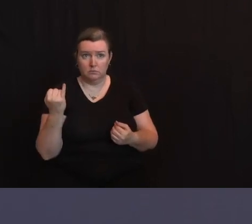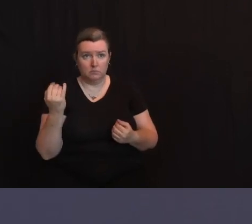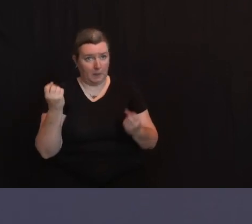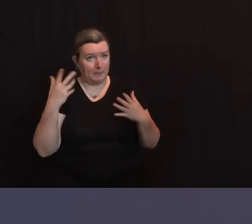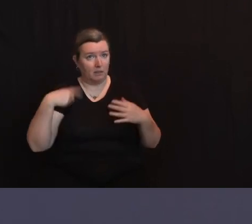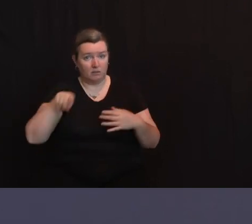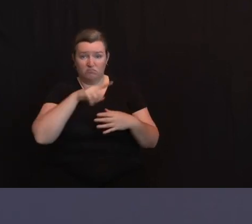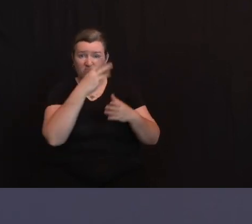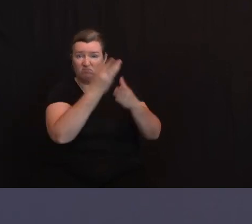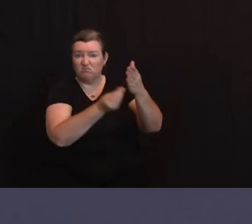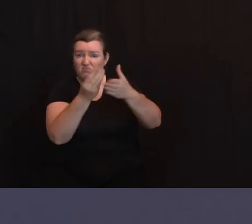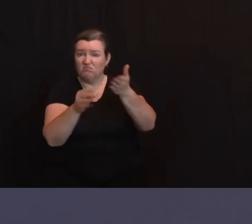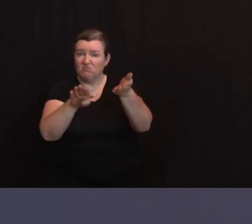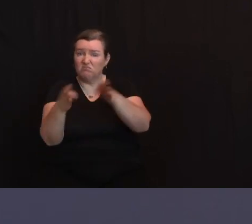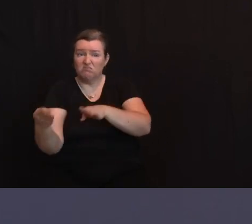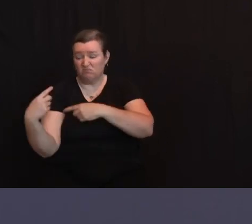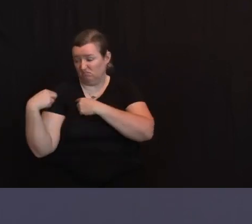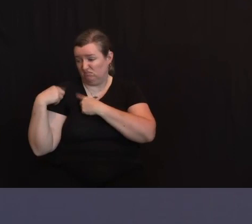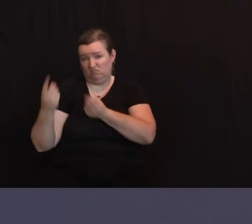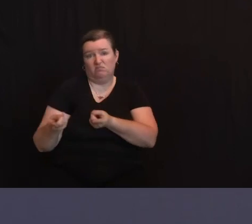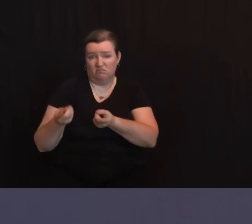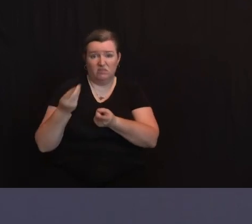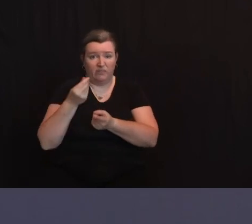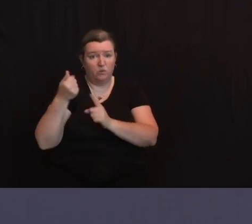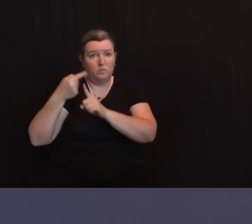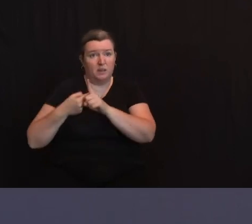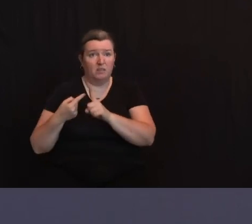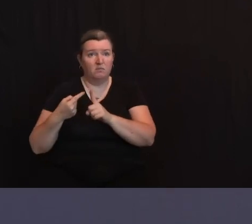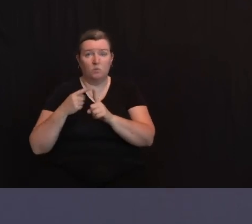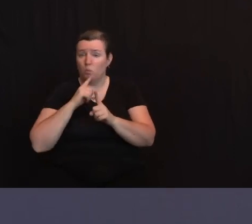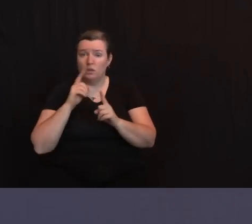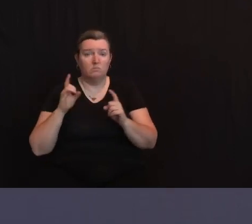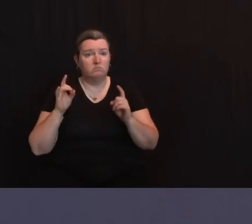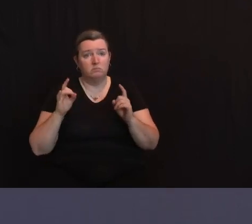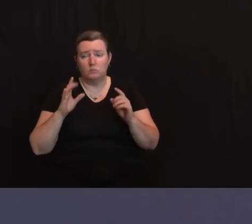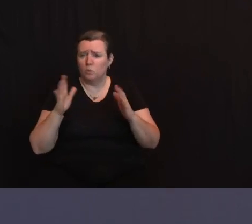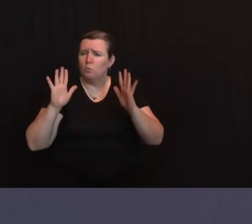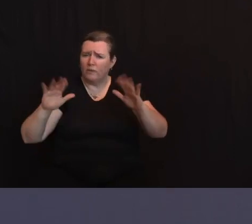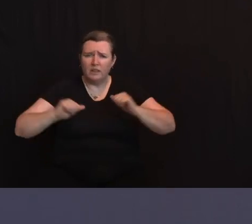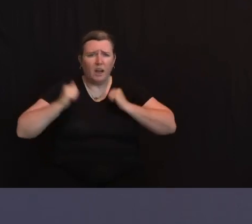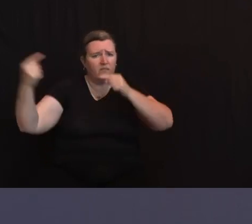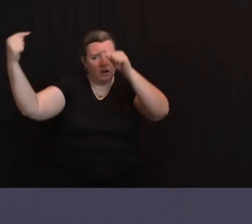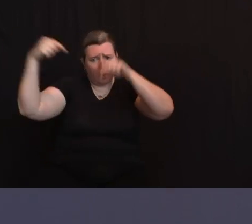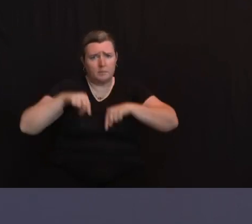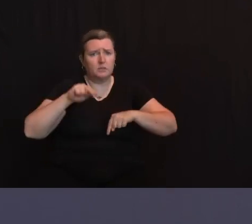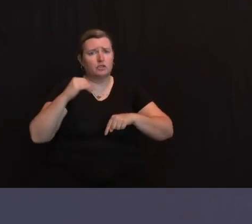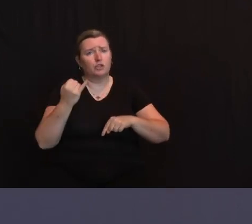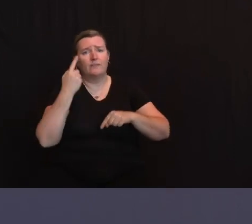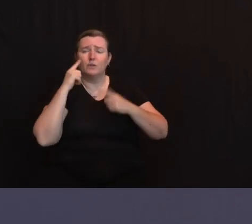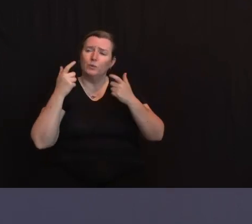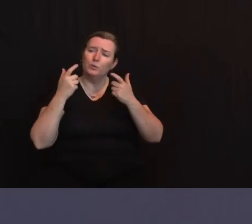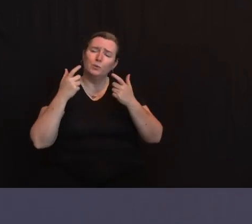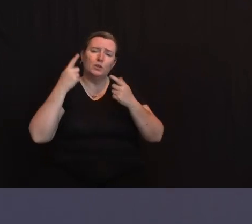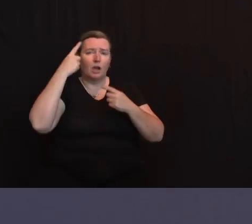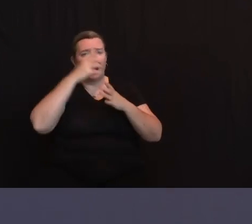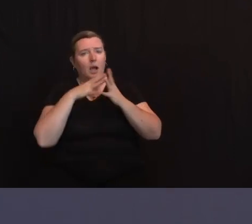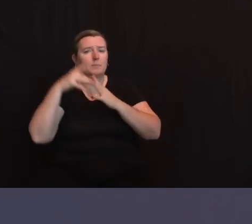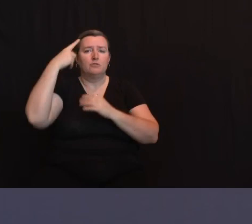over the past several months, who have lived extraordinary lives, who have come here for the American dream, who work their tails off